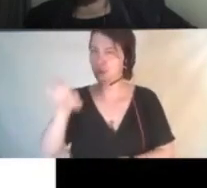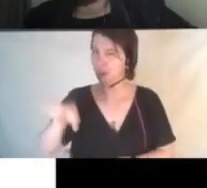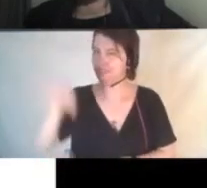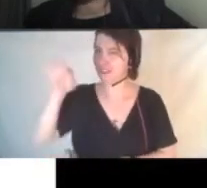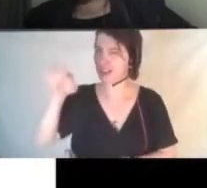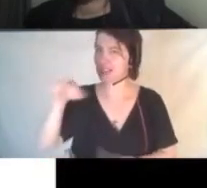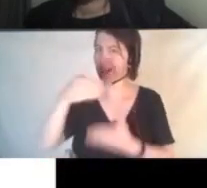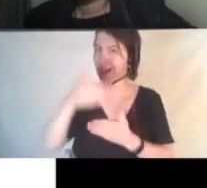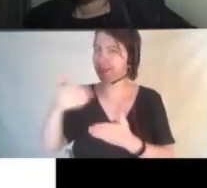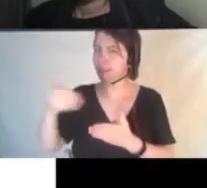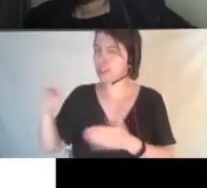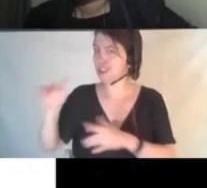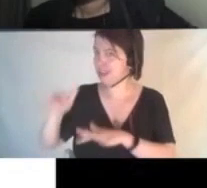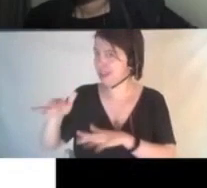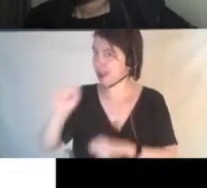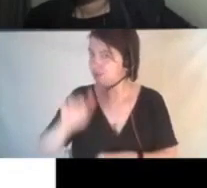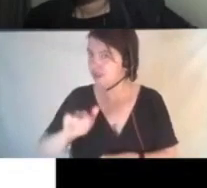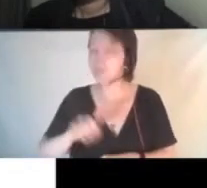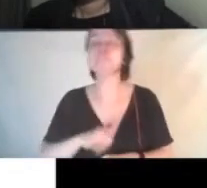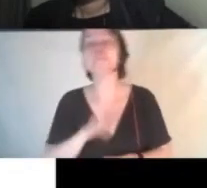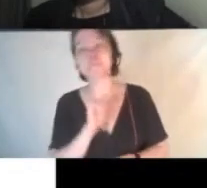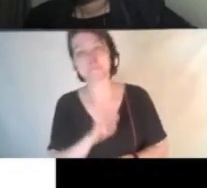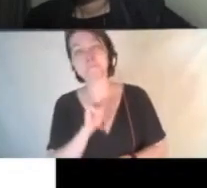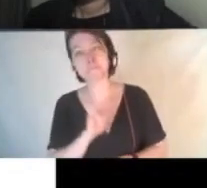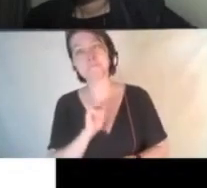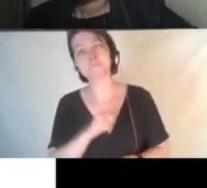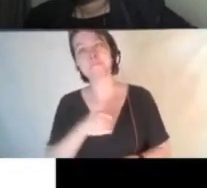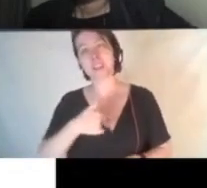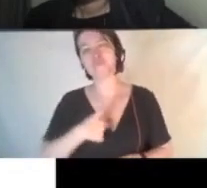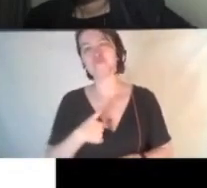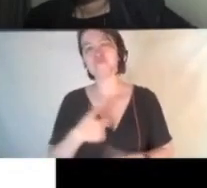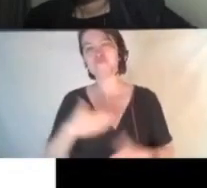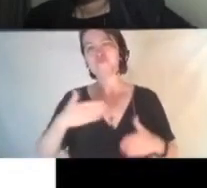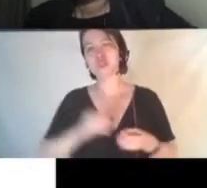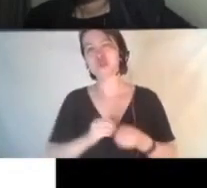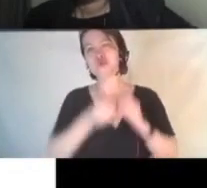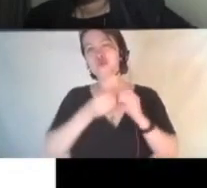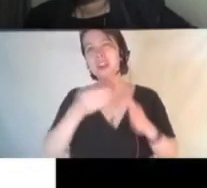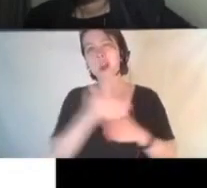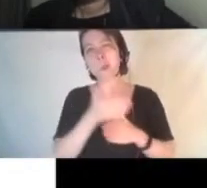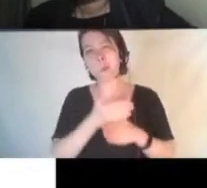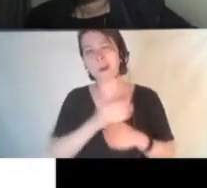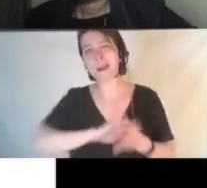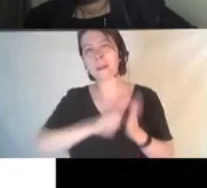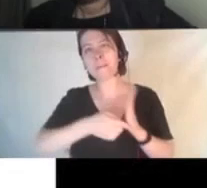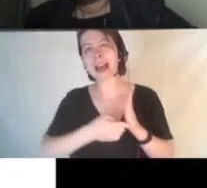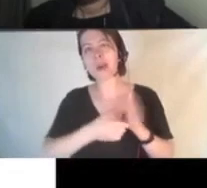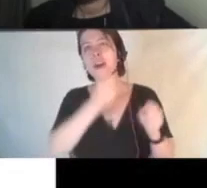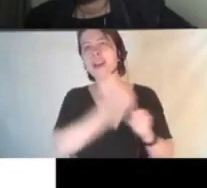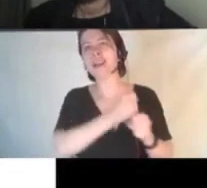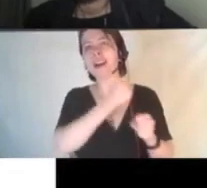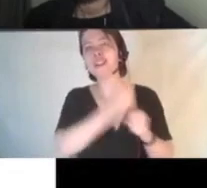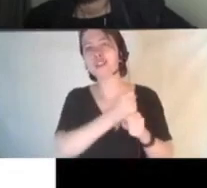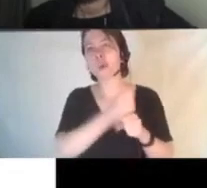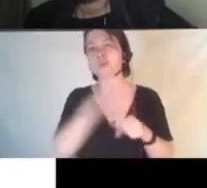it. About the work, make work about some of the landmarks in Glasgow, like some of